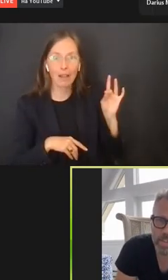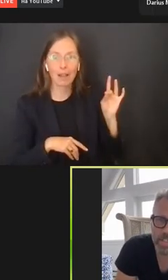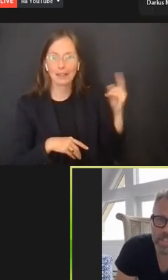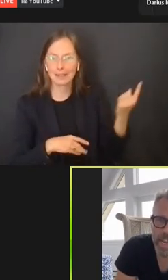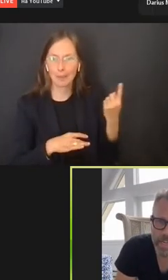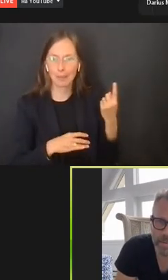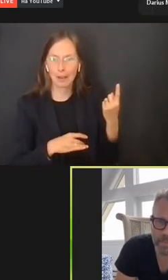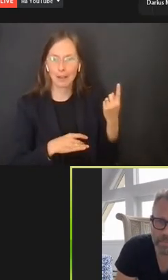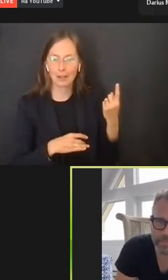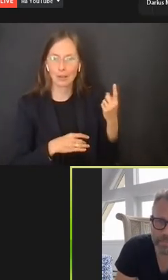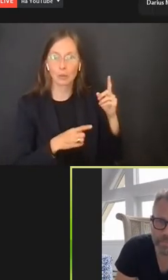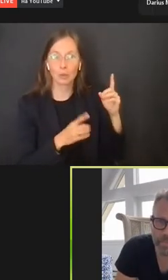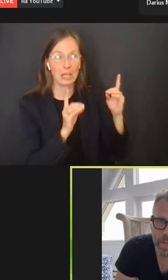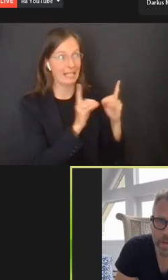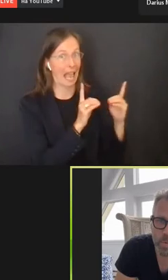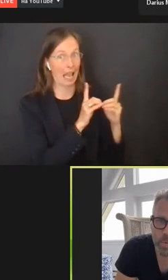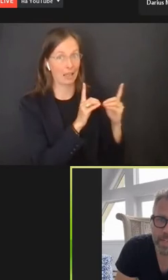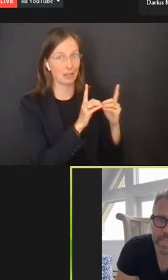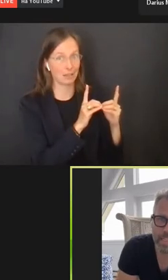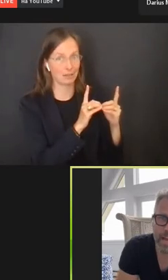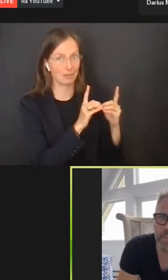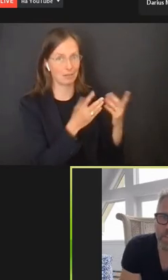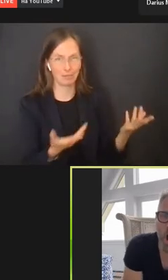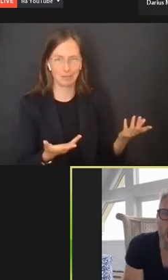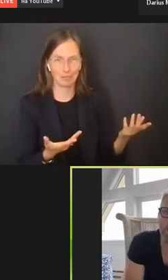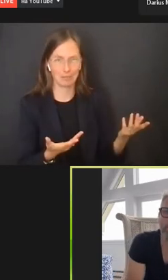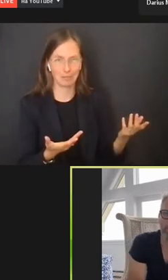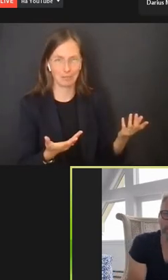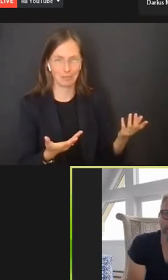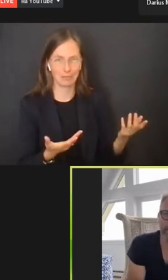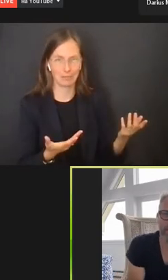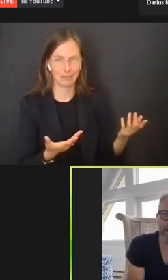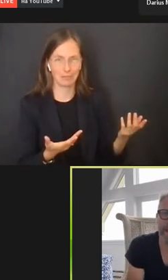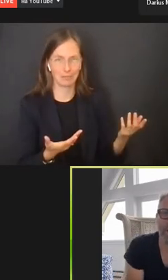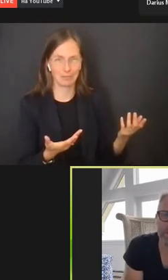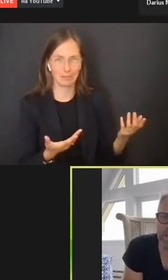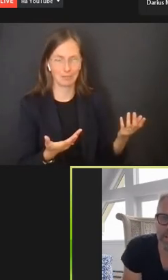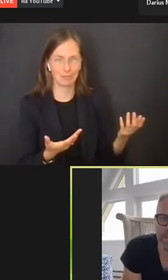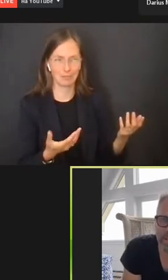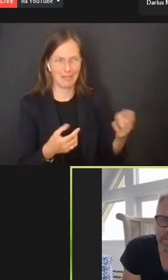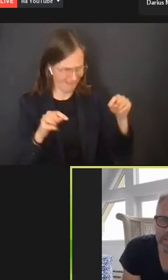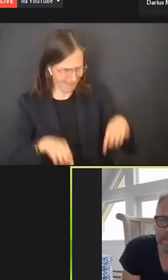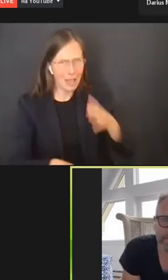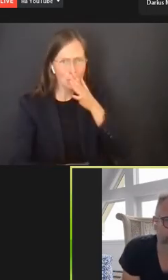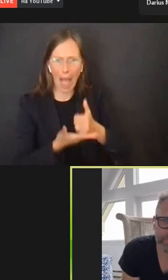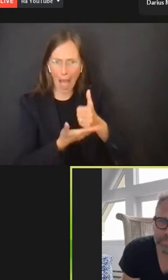someone to date him, wouldn't this have, of all things, have helped?